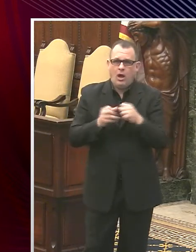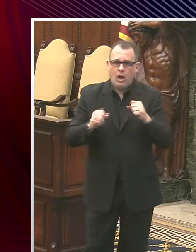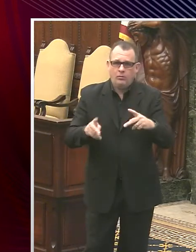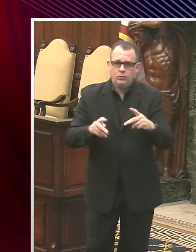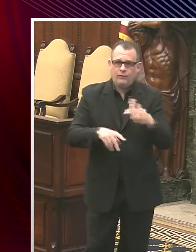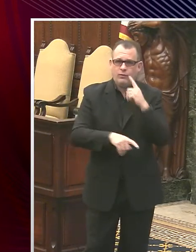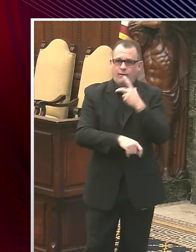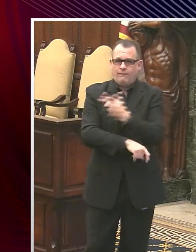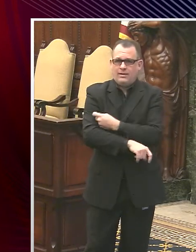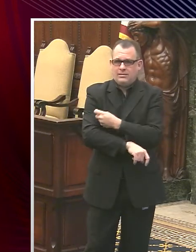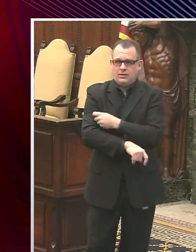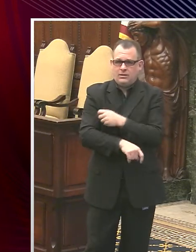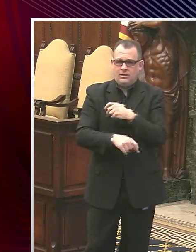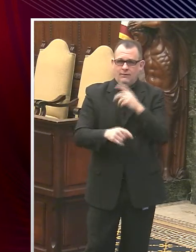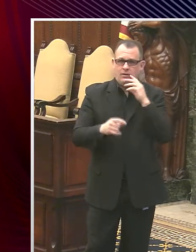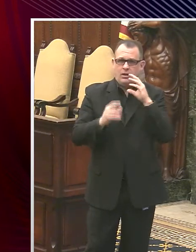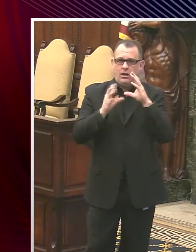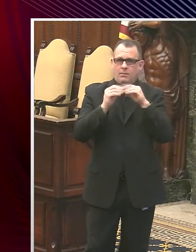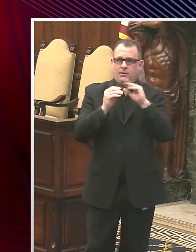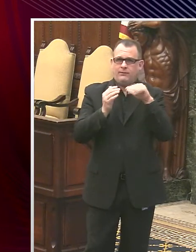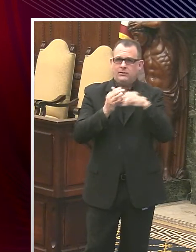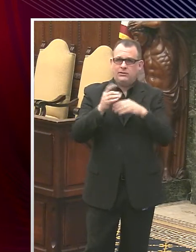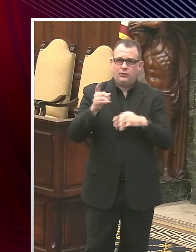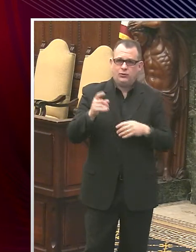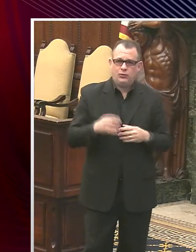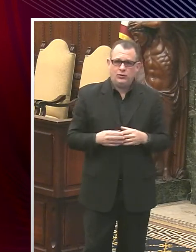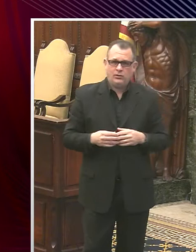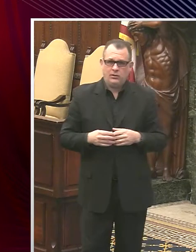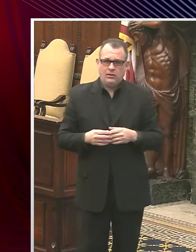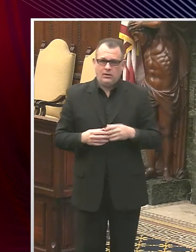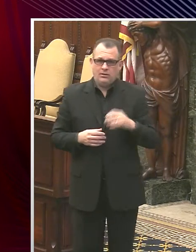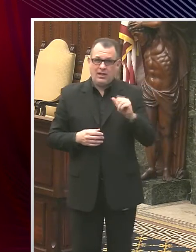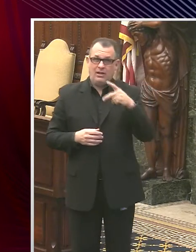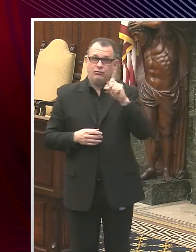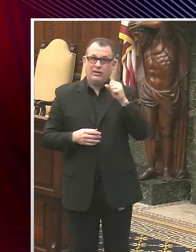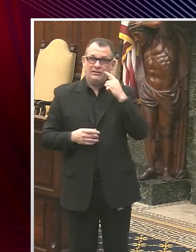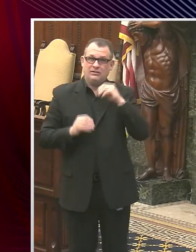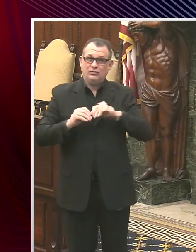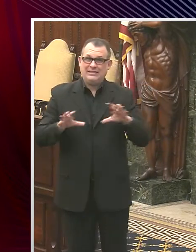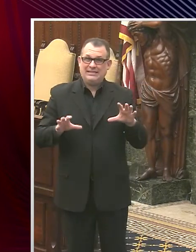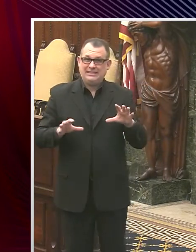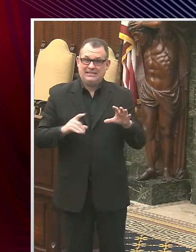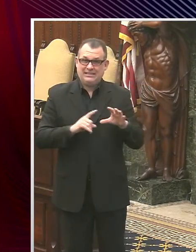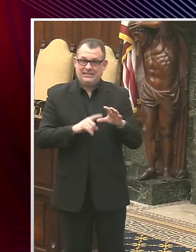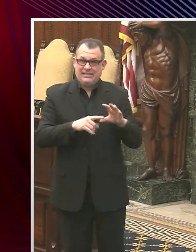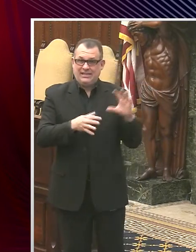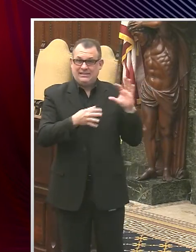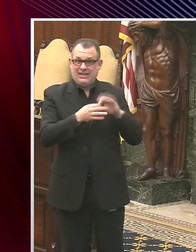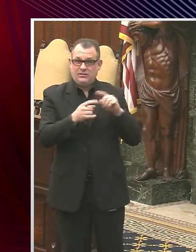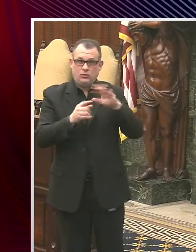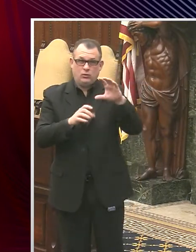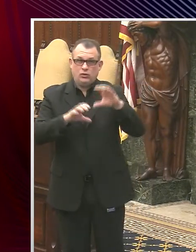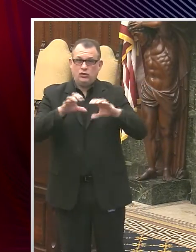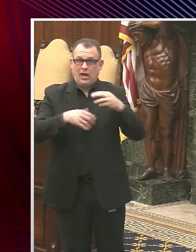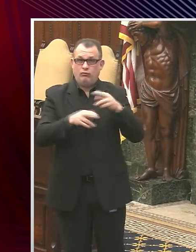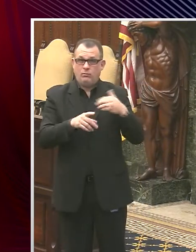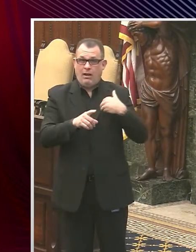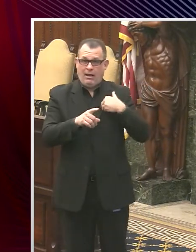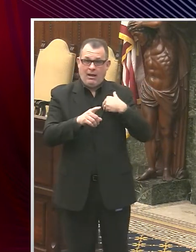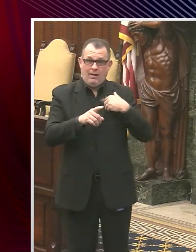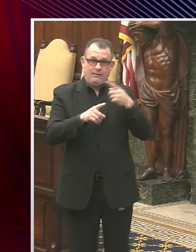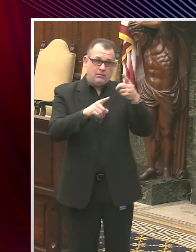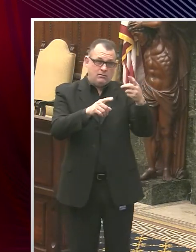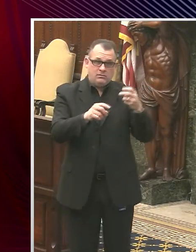Center City Vaccination Center. That press release that we just issued is linked in the chat, so you could get that. That